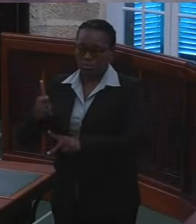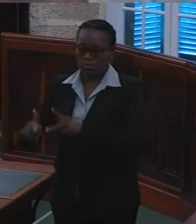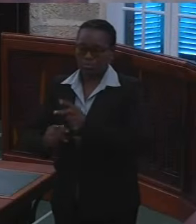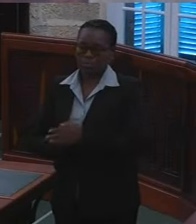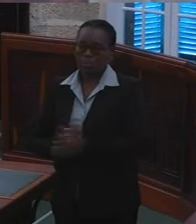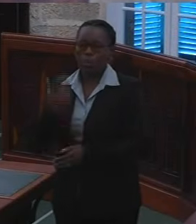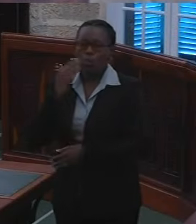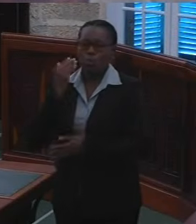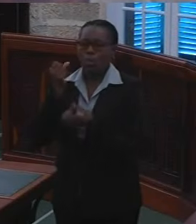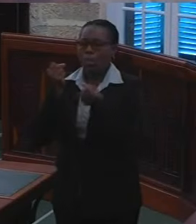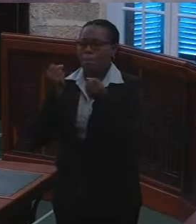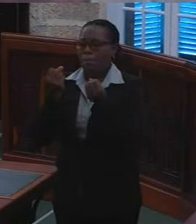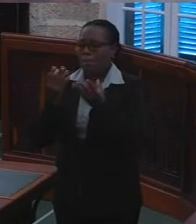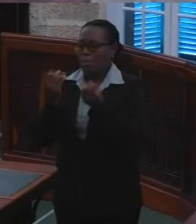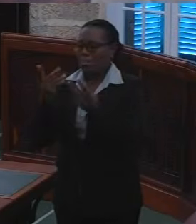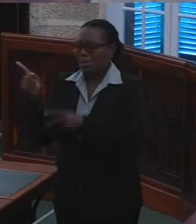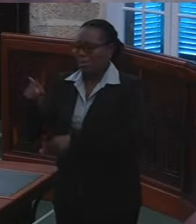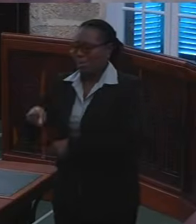are a lot of nefarious